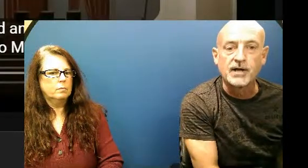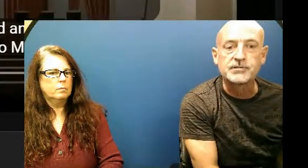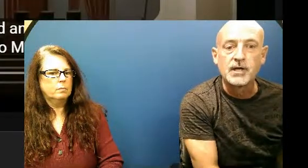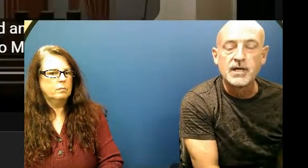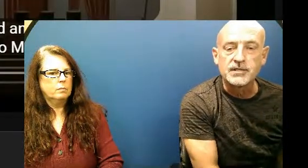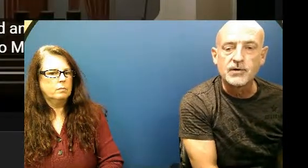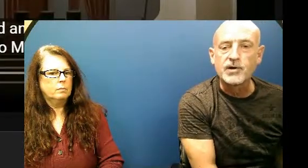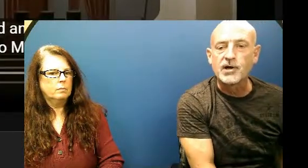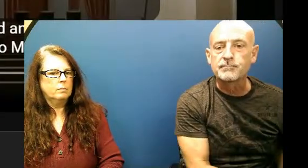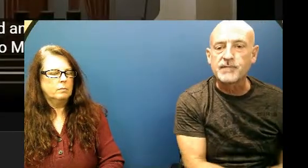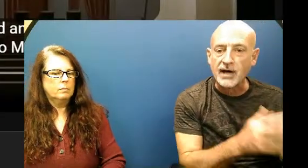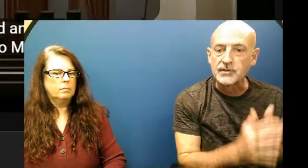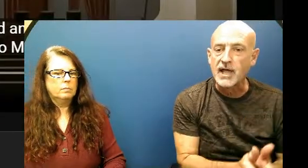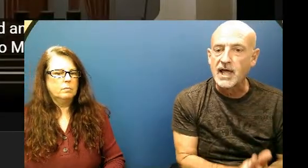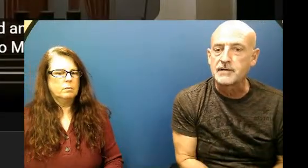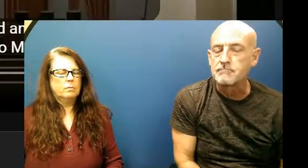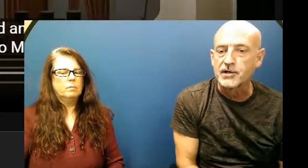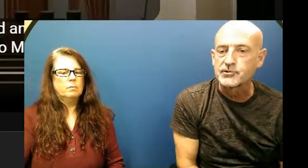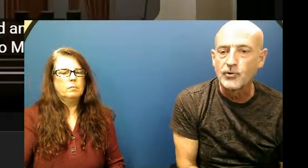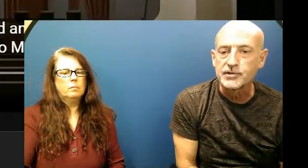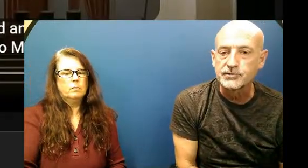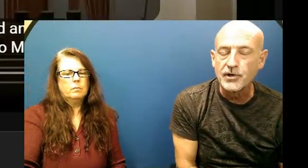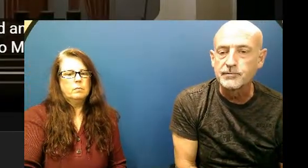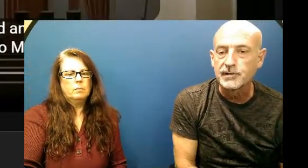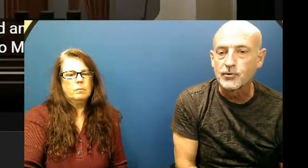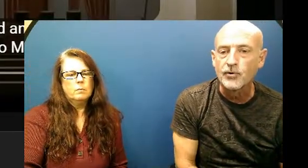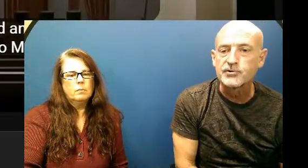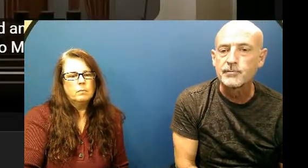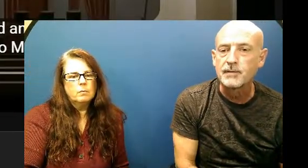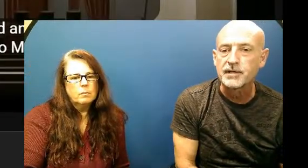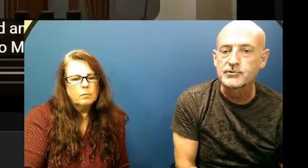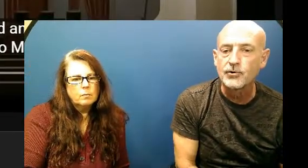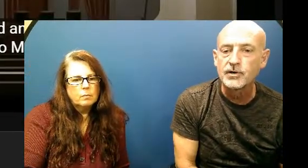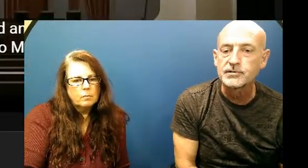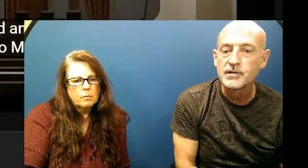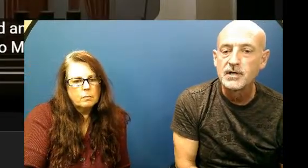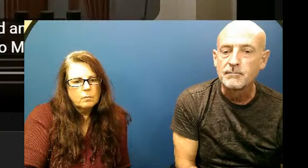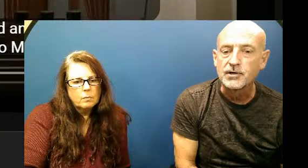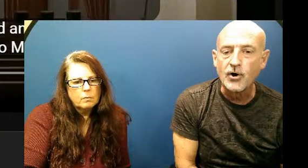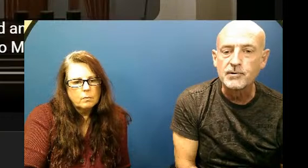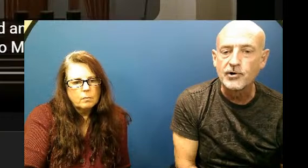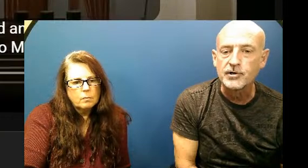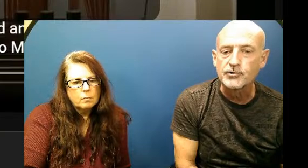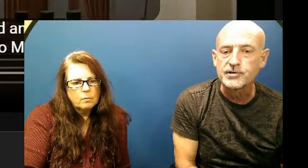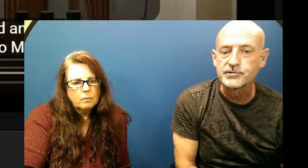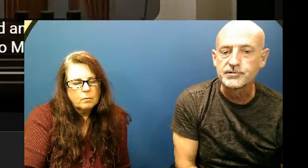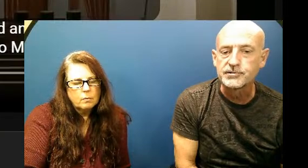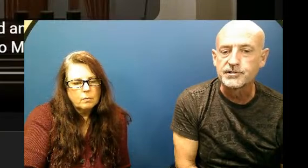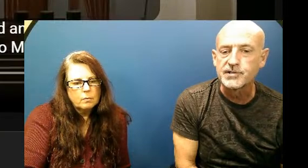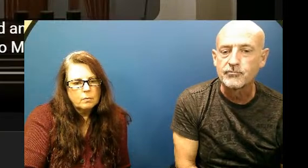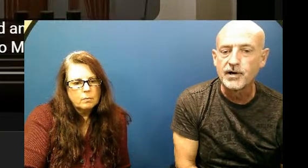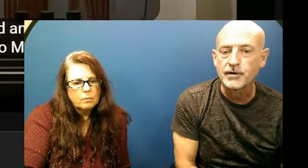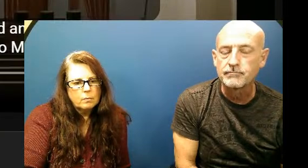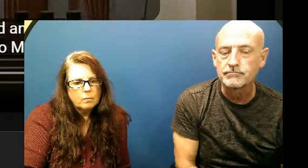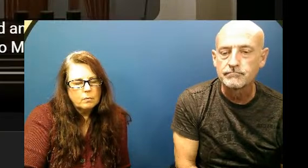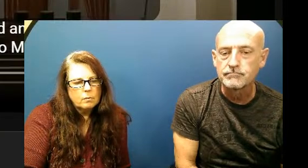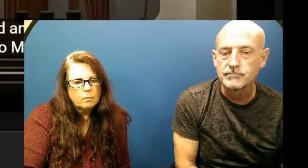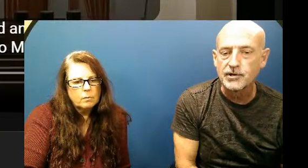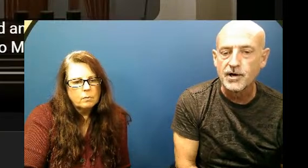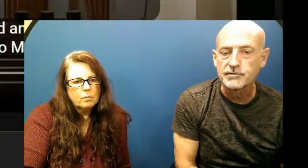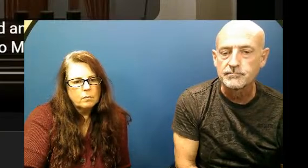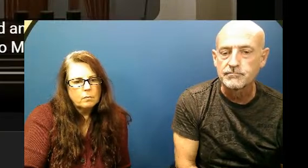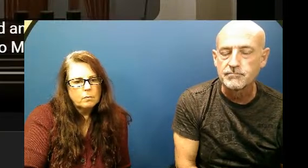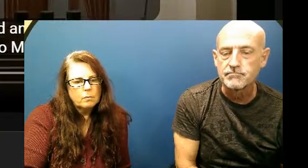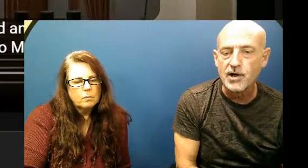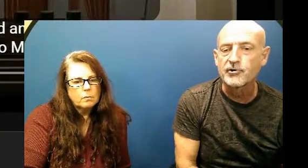person's rights, then we come down and make a choice, because ultimately courts are about making choices. But arbitrary choices and just saying, well,